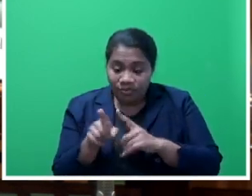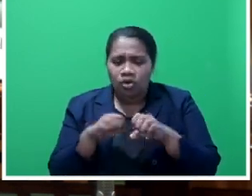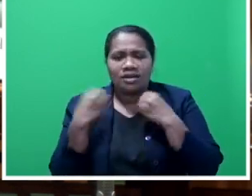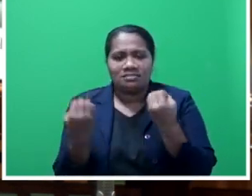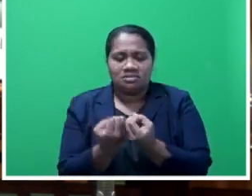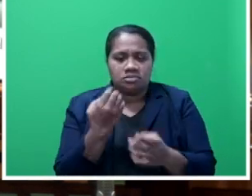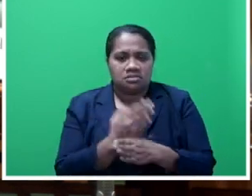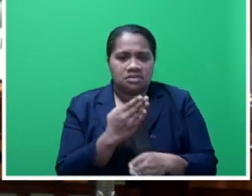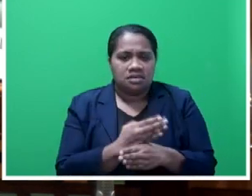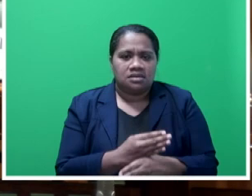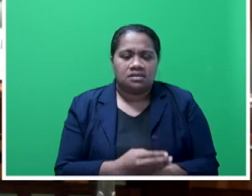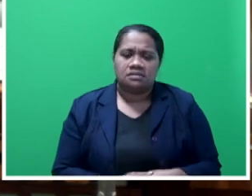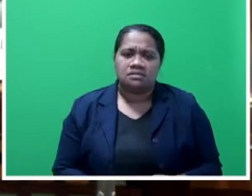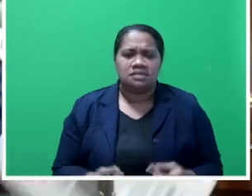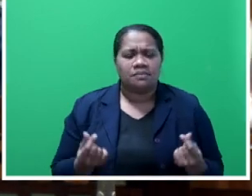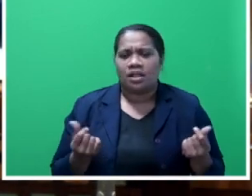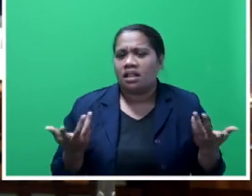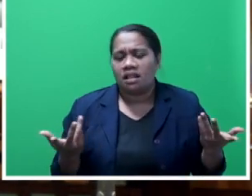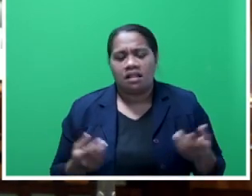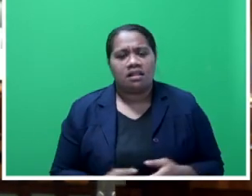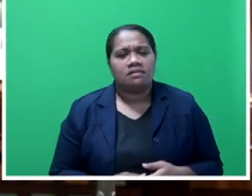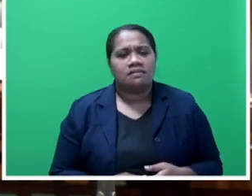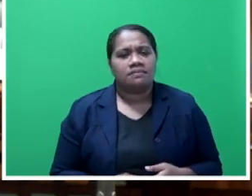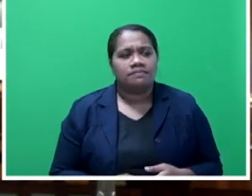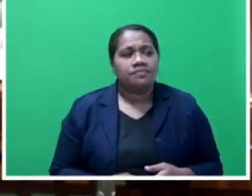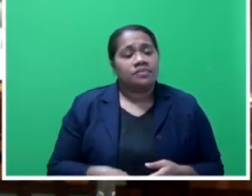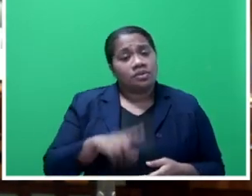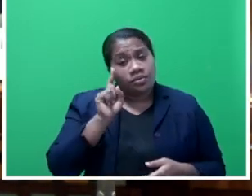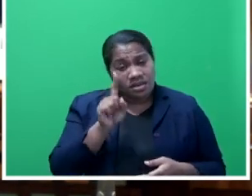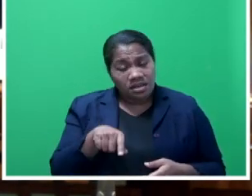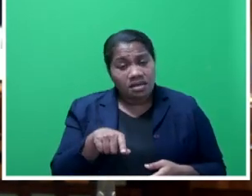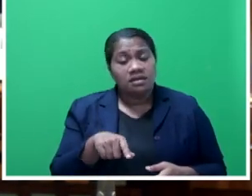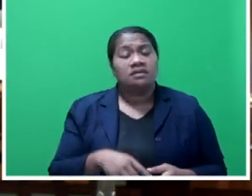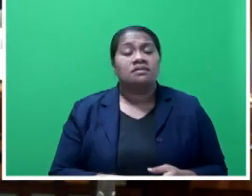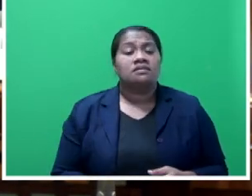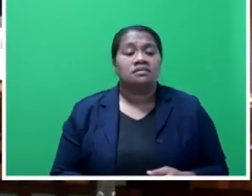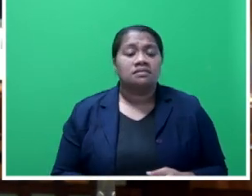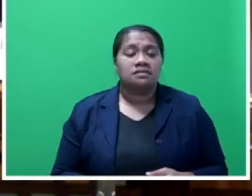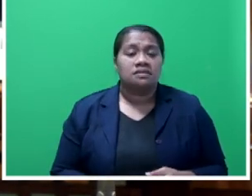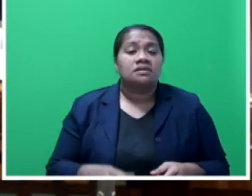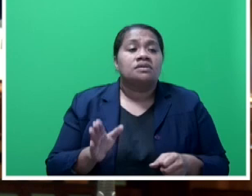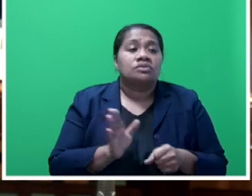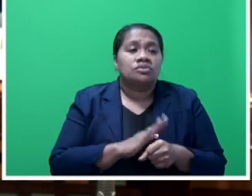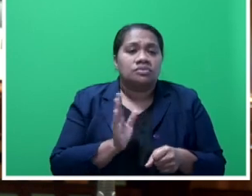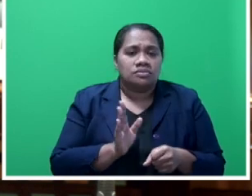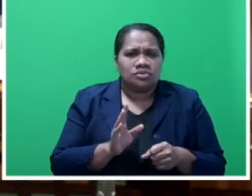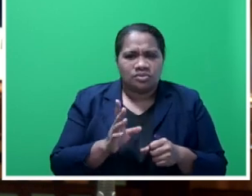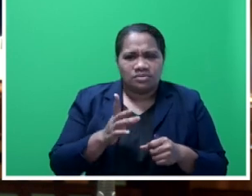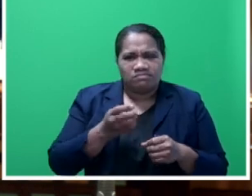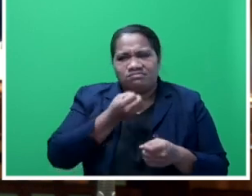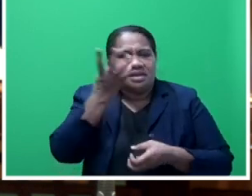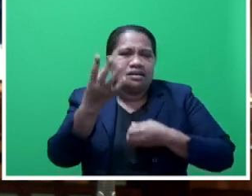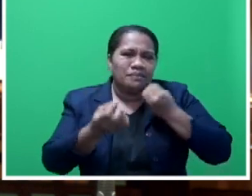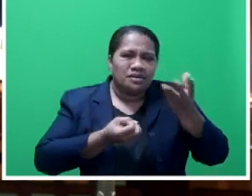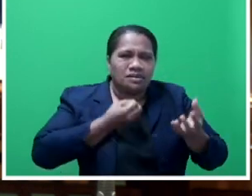operate. Pure and simple. Yeah, what do you think about it? Then, Mr. Speaker, sir, to make a song and dance of it, to put